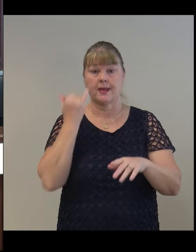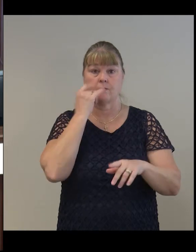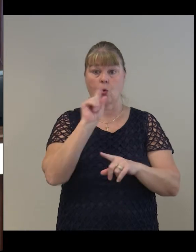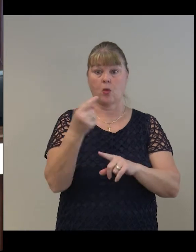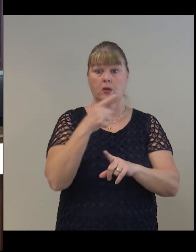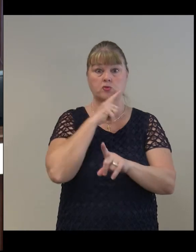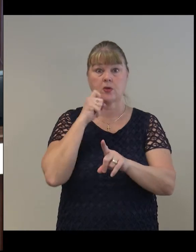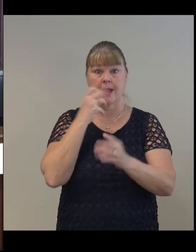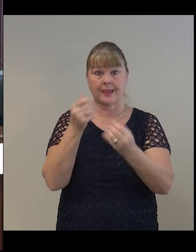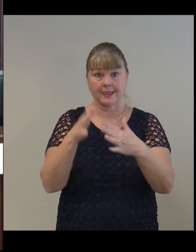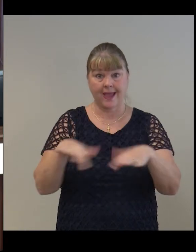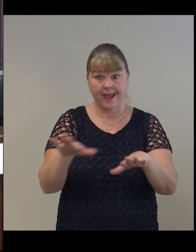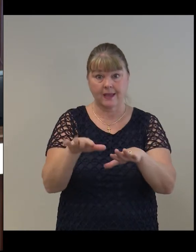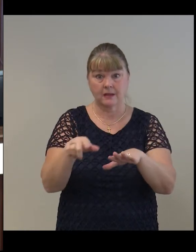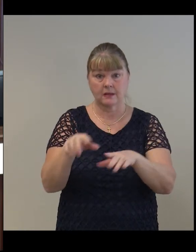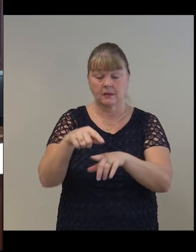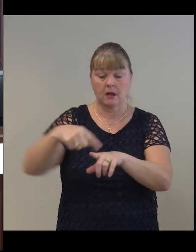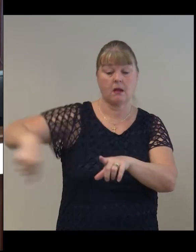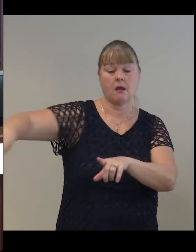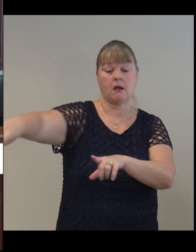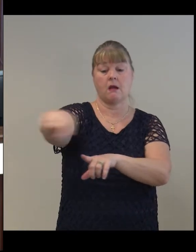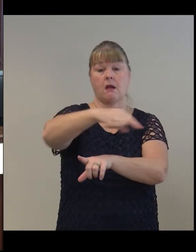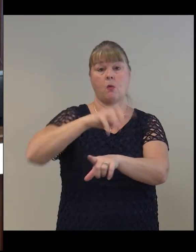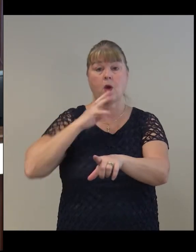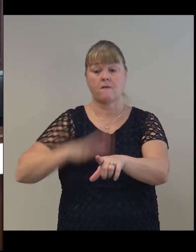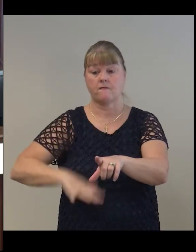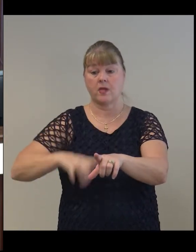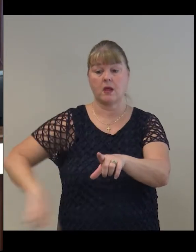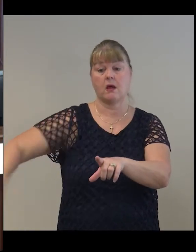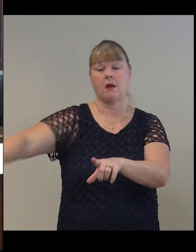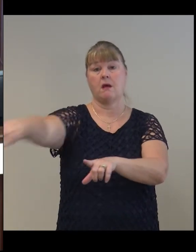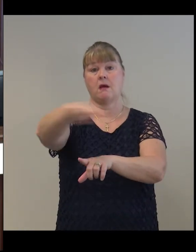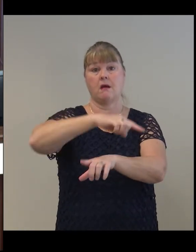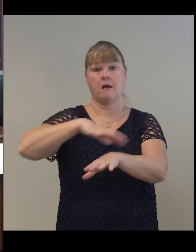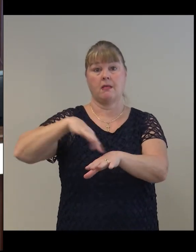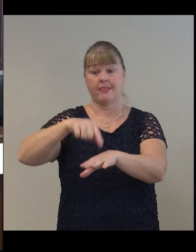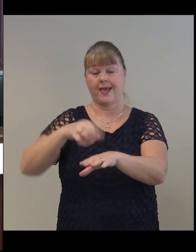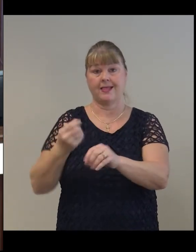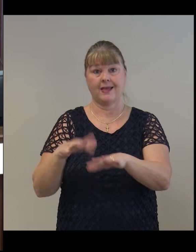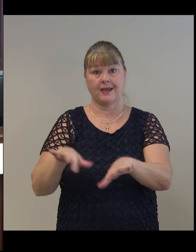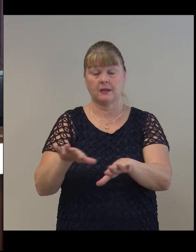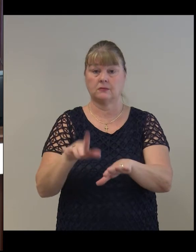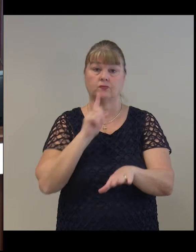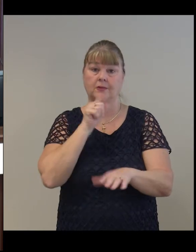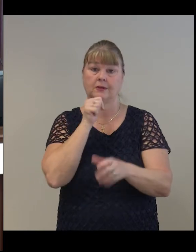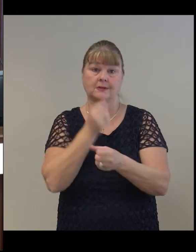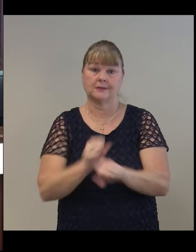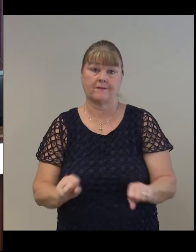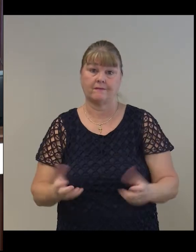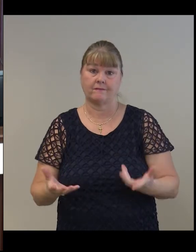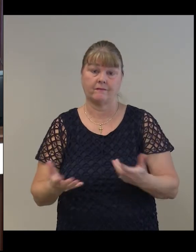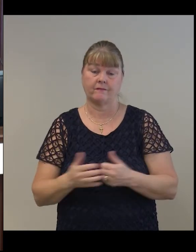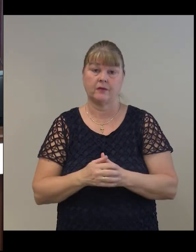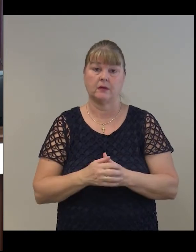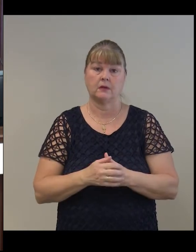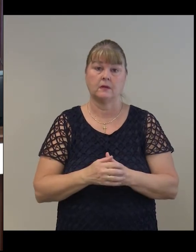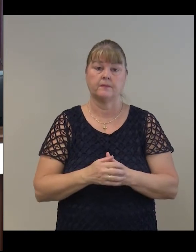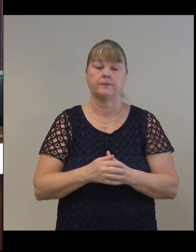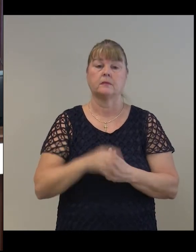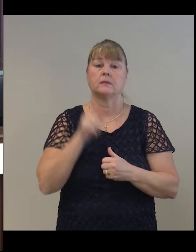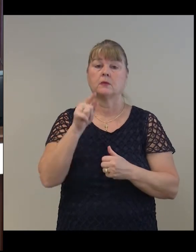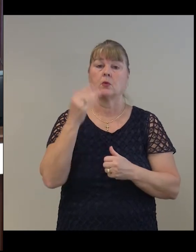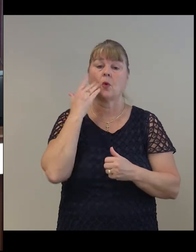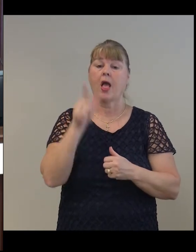around you, you're really not in a safe location, because there are going to be other things that will start to join you, including wildlife,